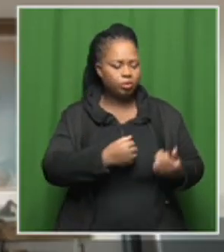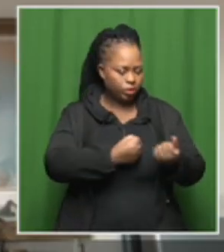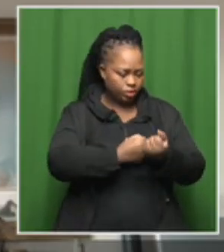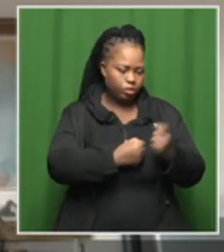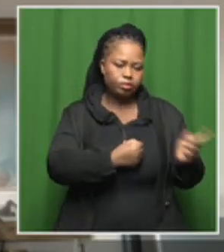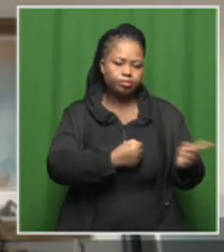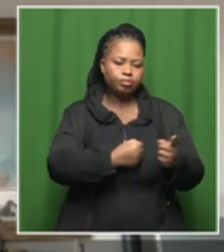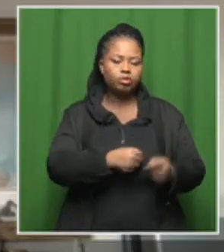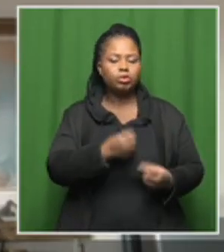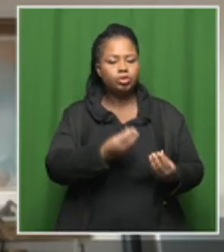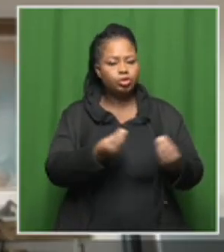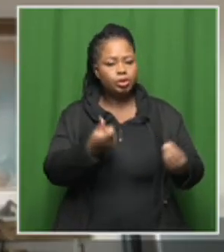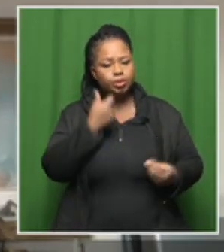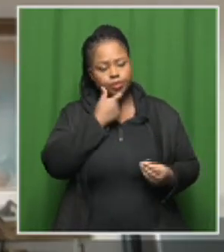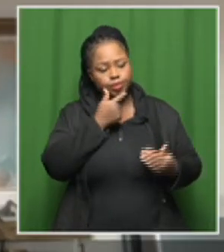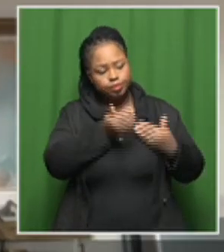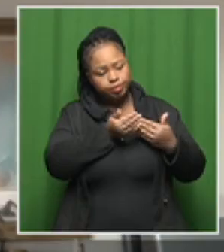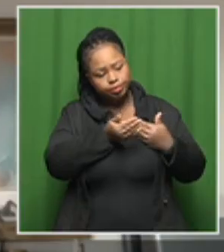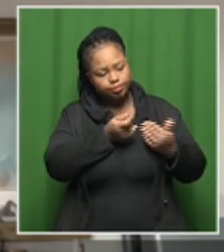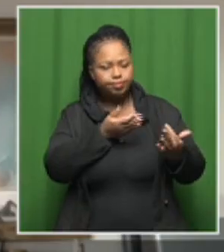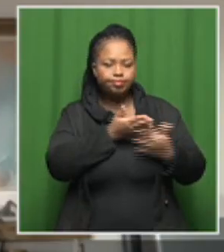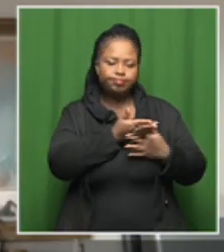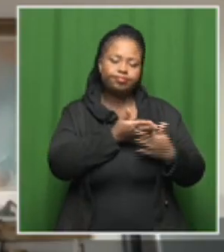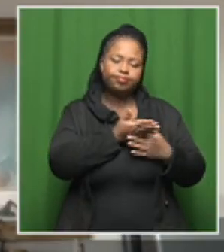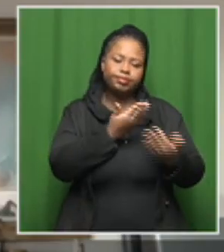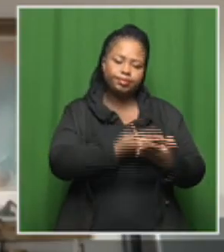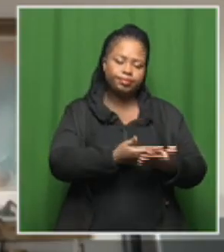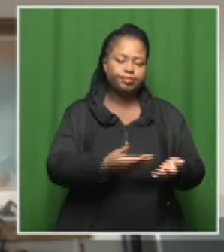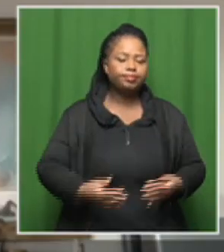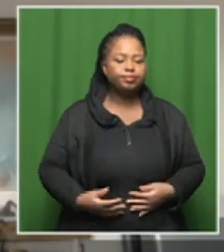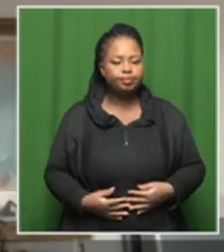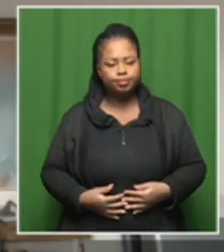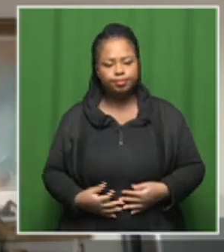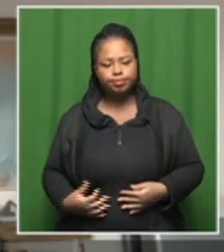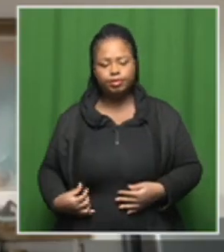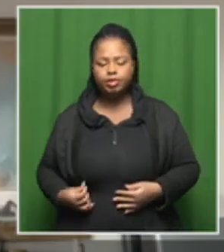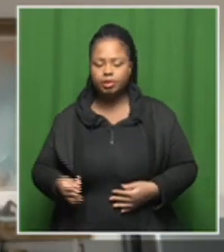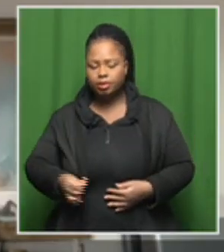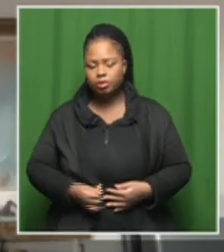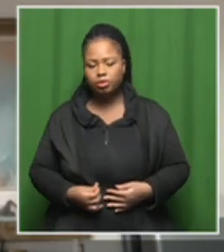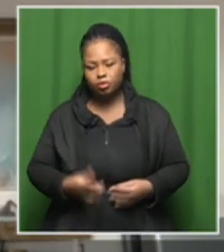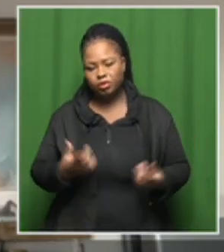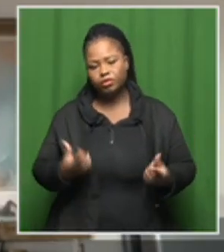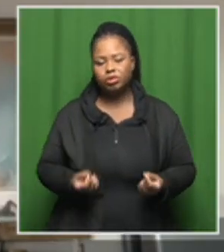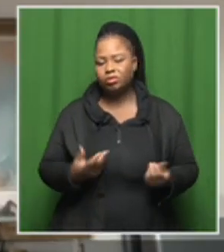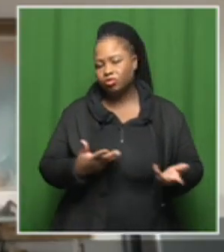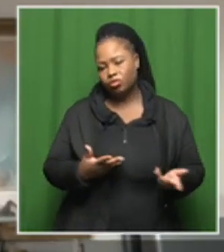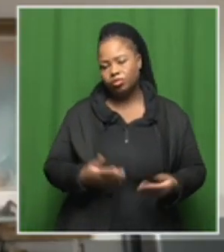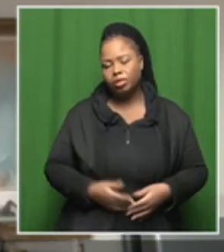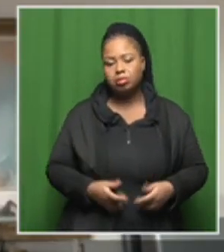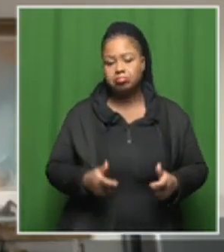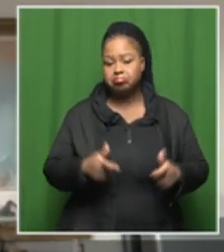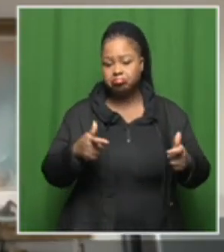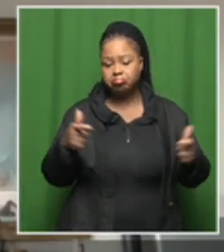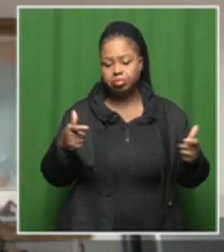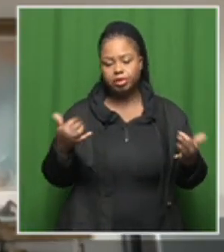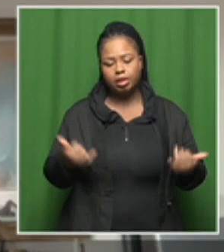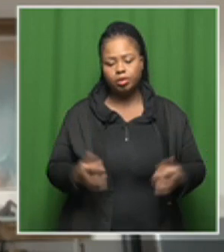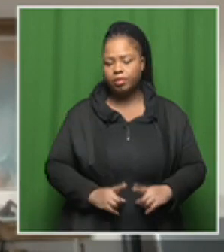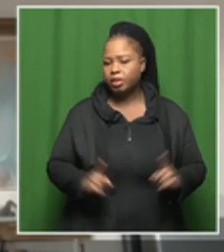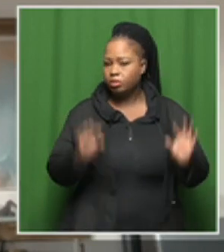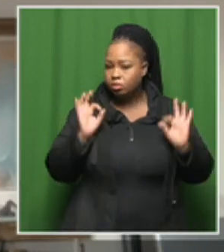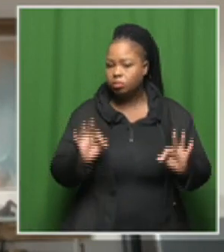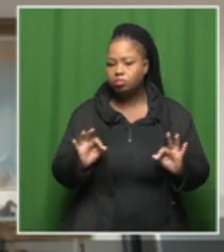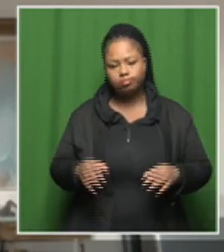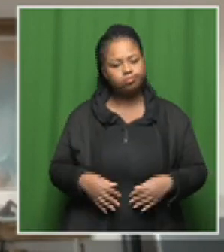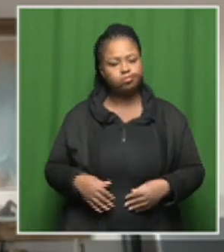so that kids who live near there can actually have access to treatment. And that has been, as I said, it's grown. It still hasn't grown